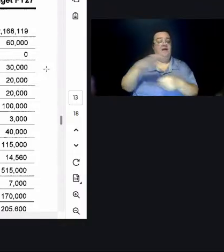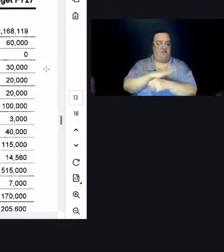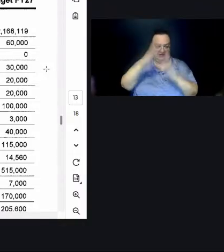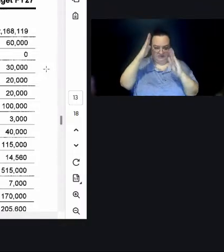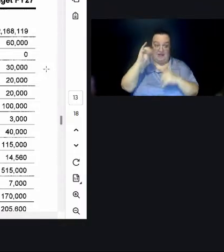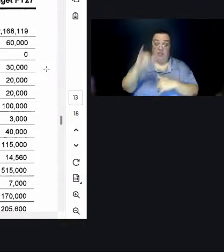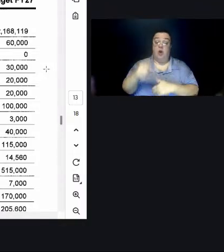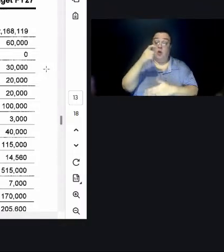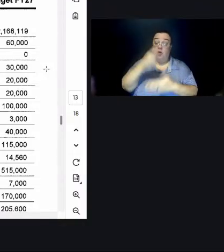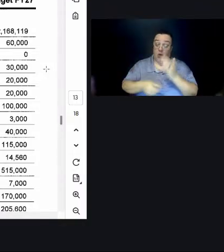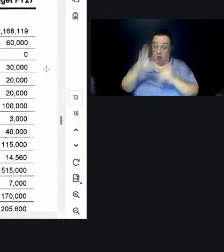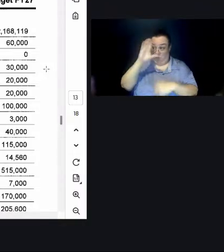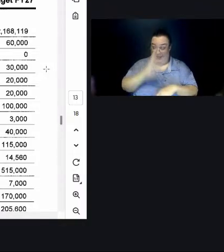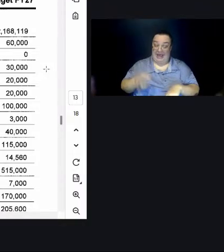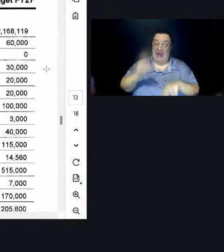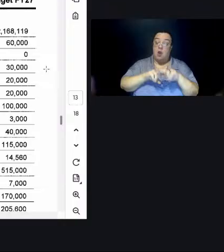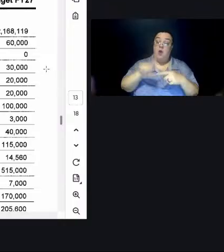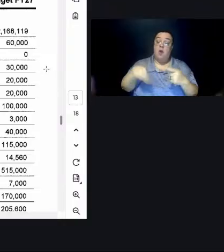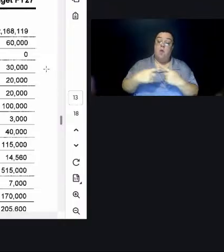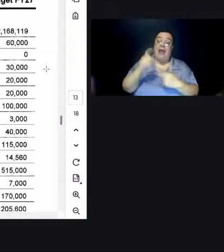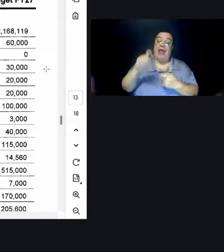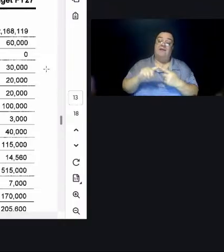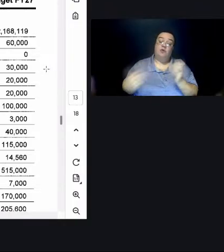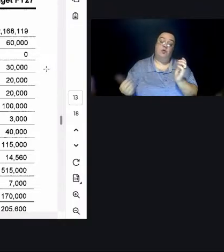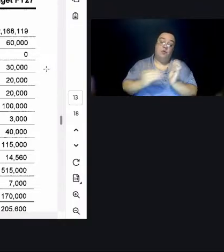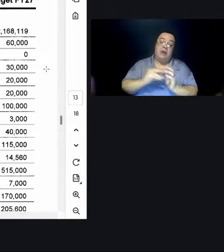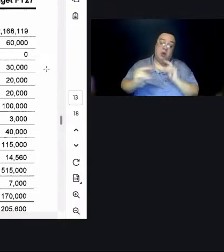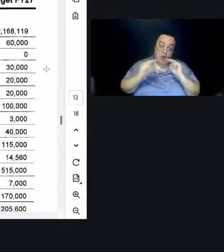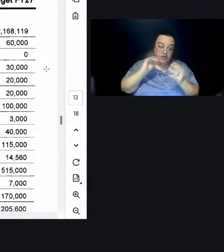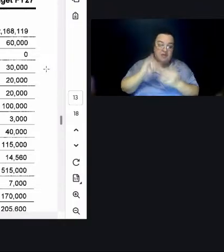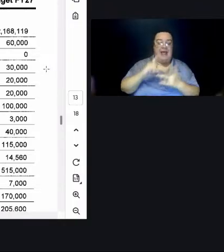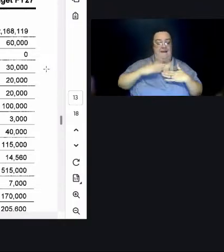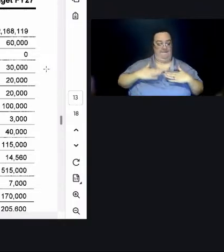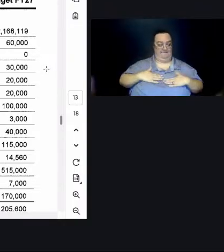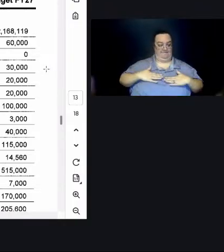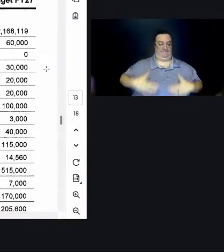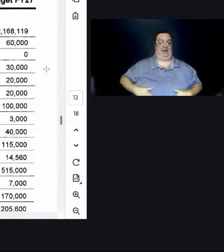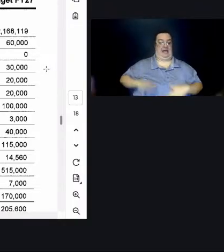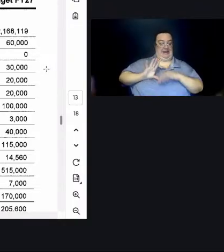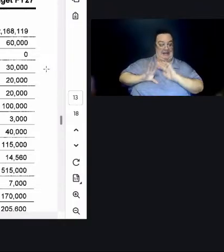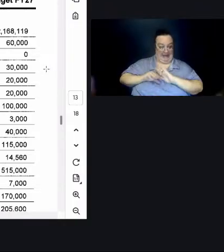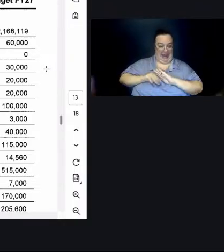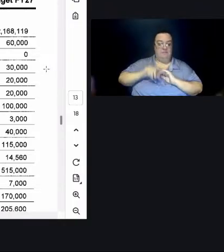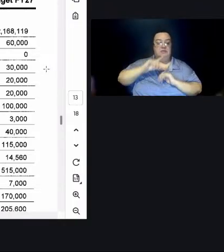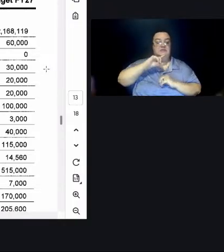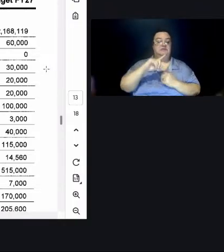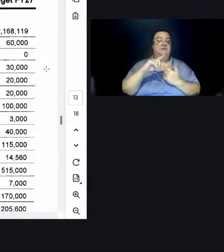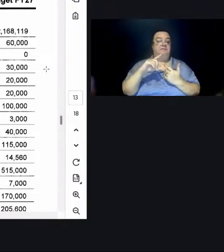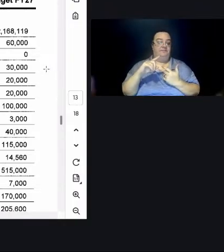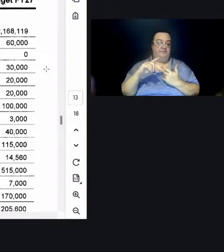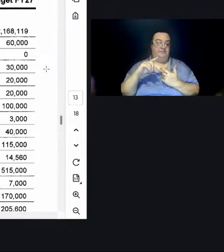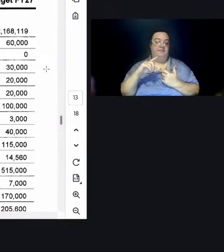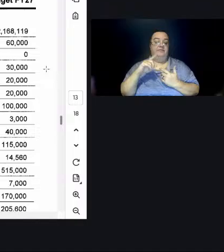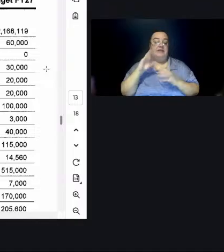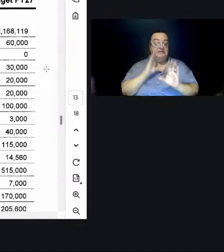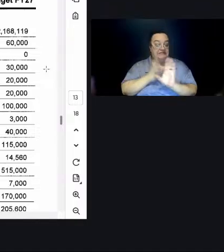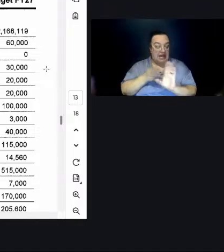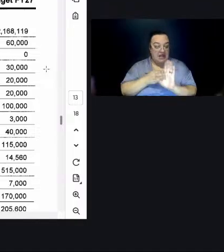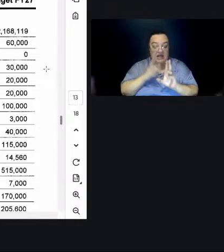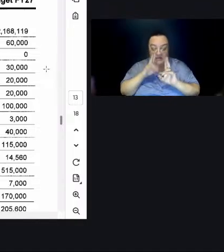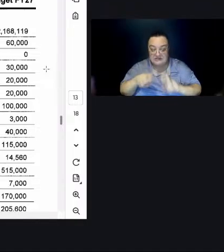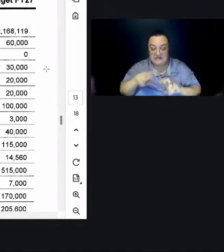contract. But the body-worn cameras, the biennial psychological assessments, the annual